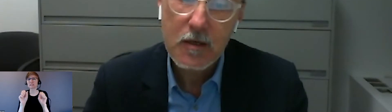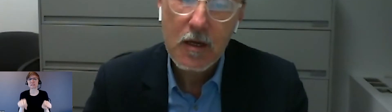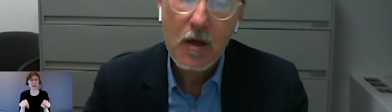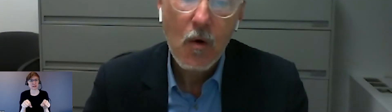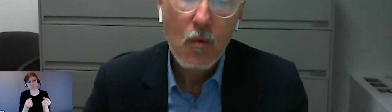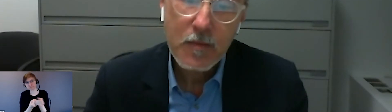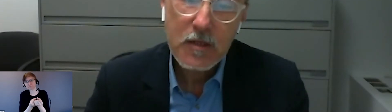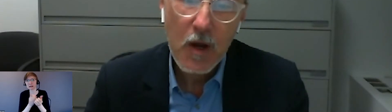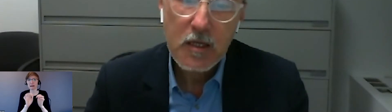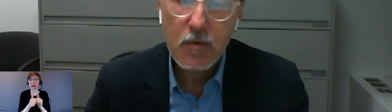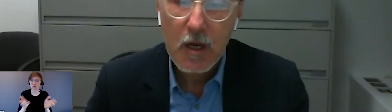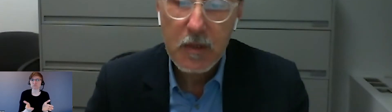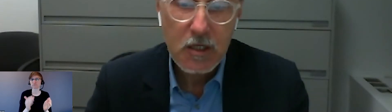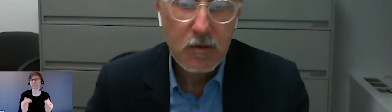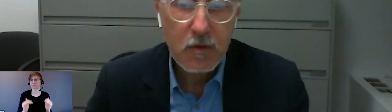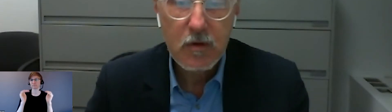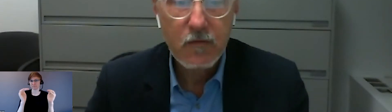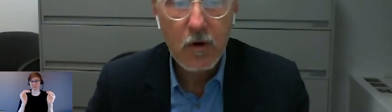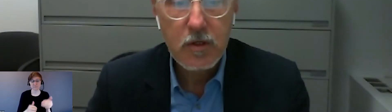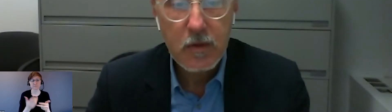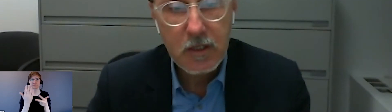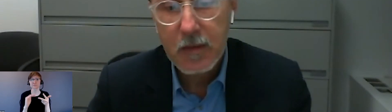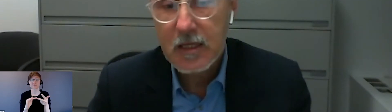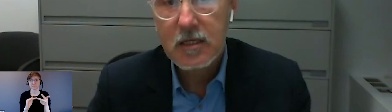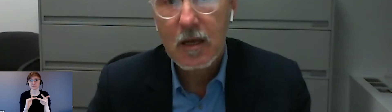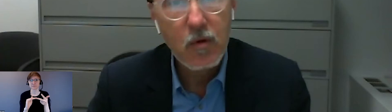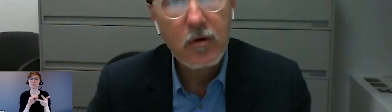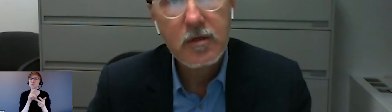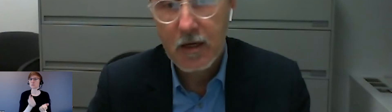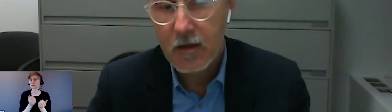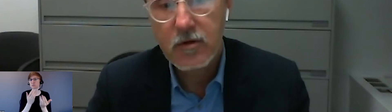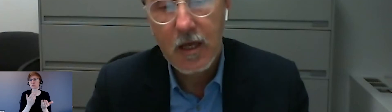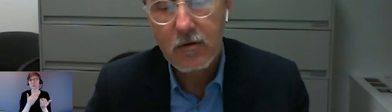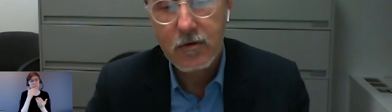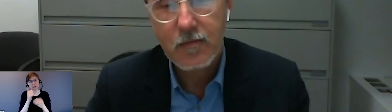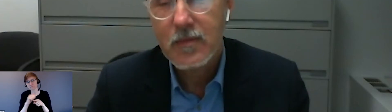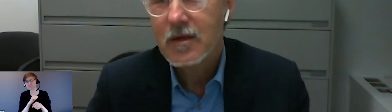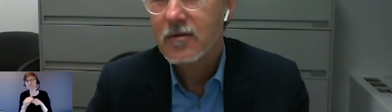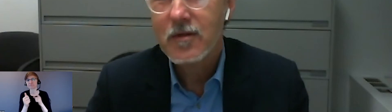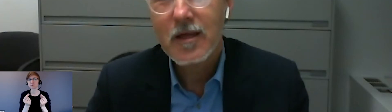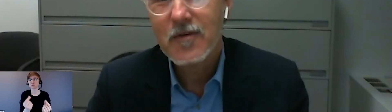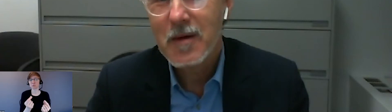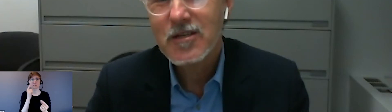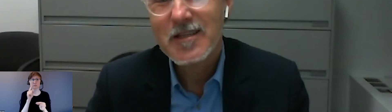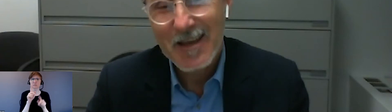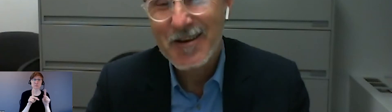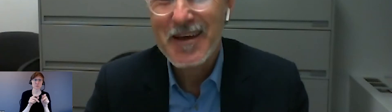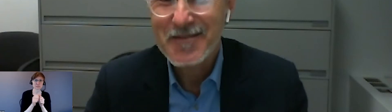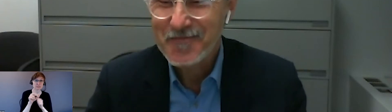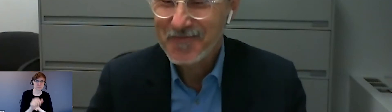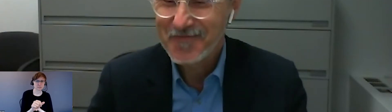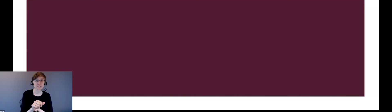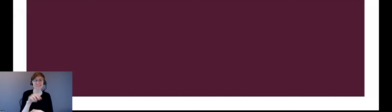question is, what best practice recommendations would you give workers with disabilities, employers, and other stakeholders? So thank you very much and take